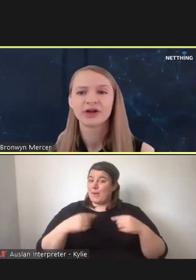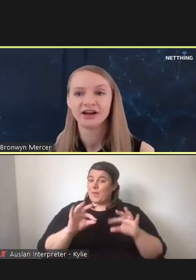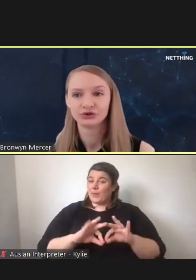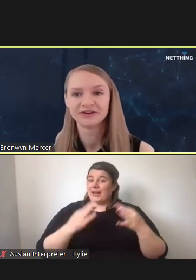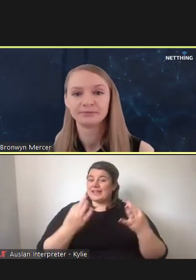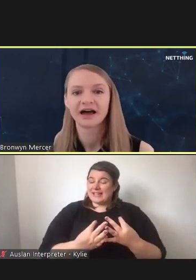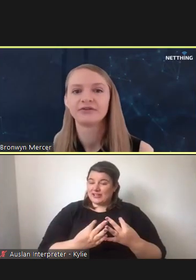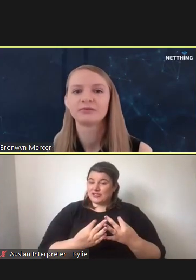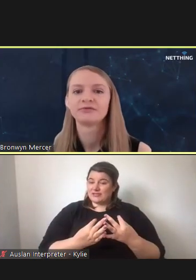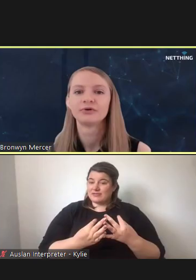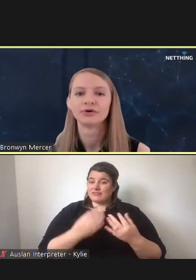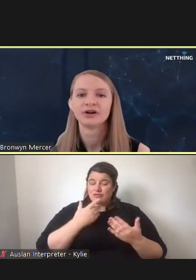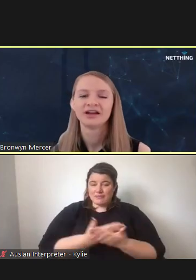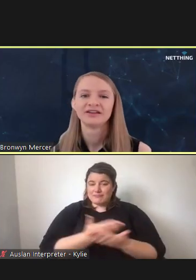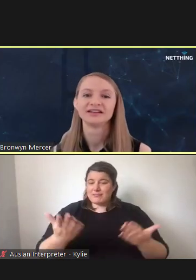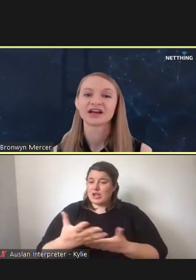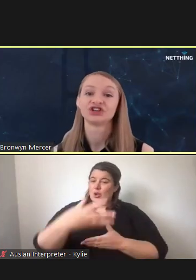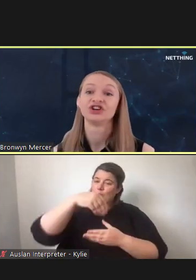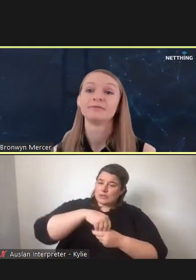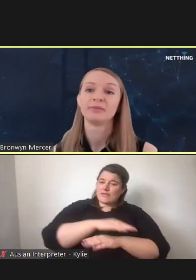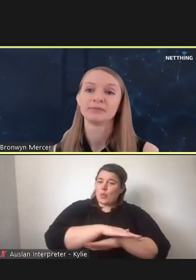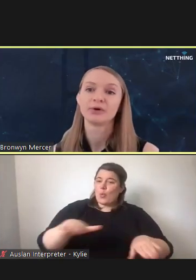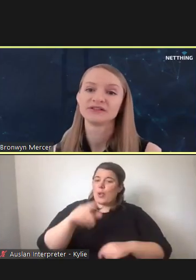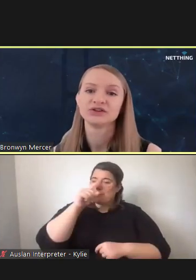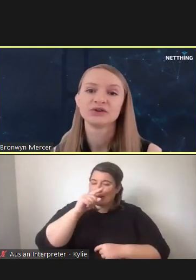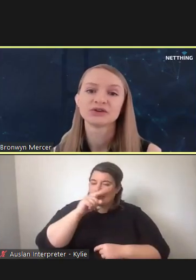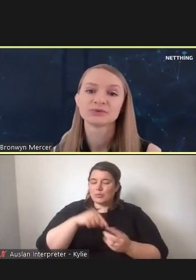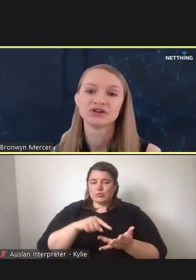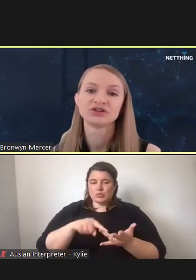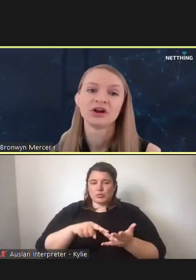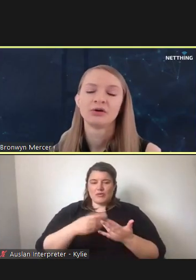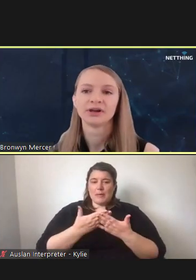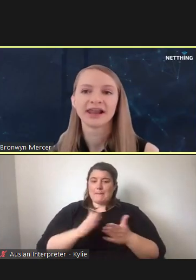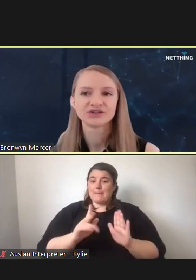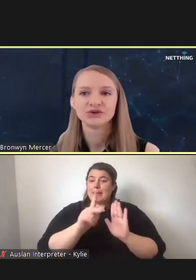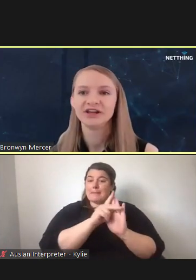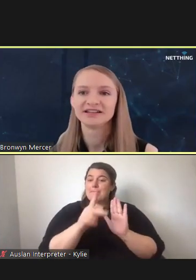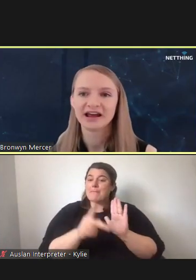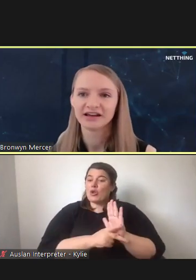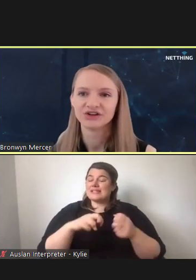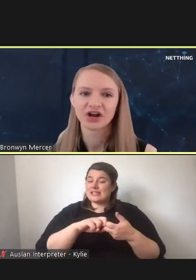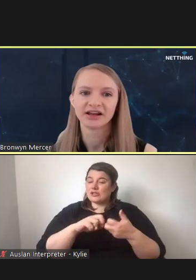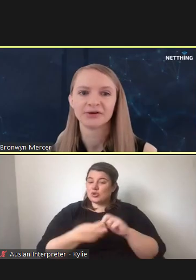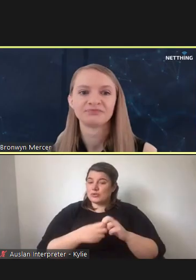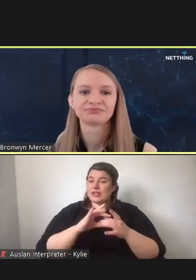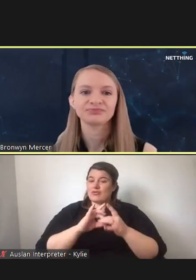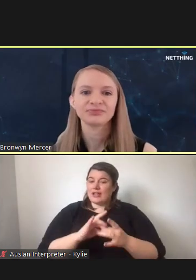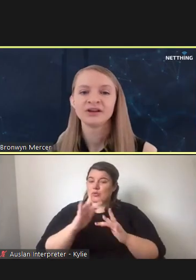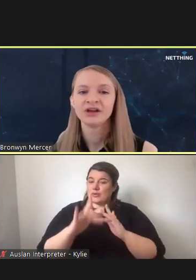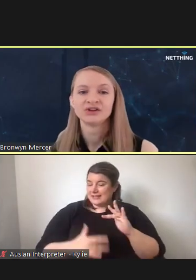open and inclusive platform for the discussion of public policy issues which relate to the internet in